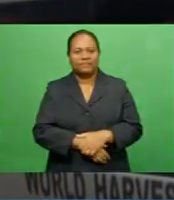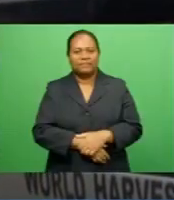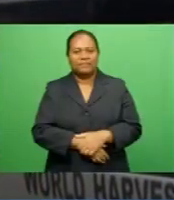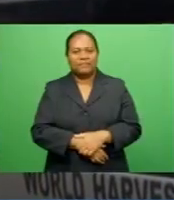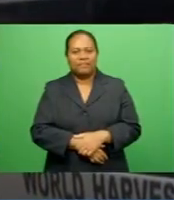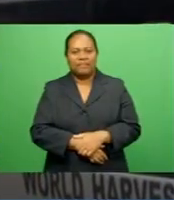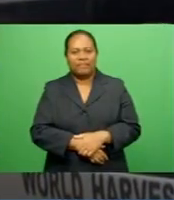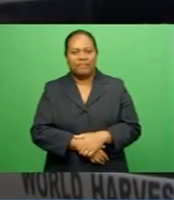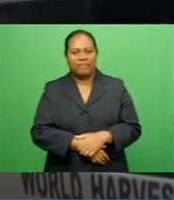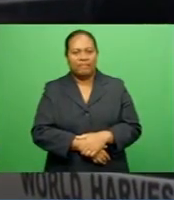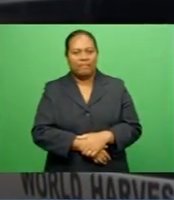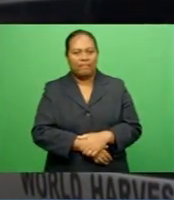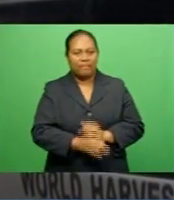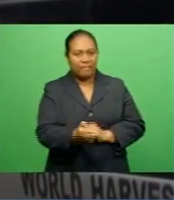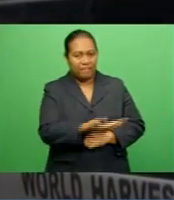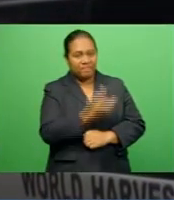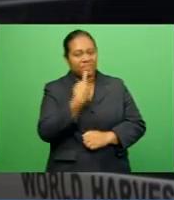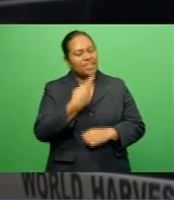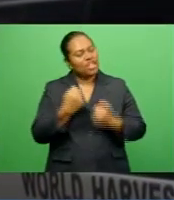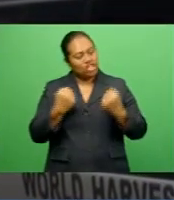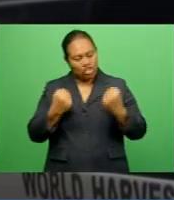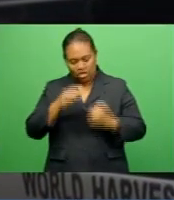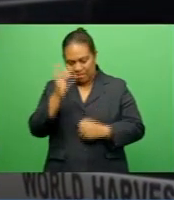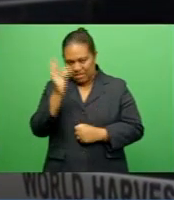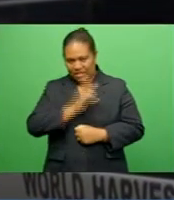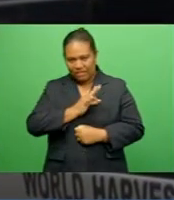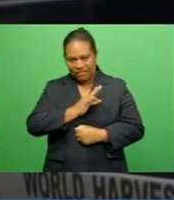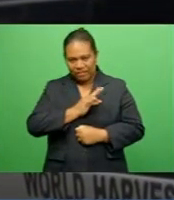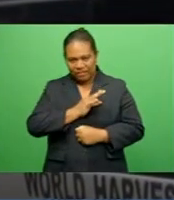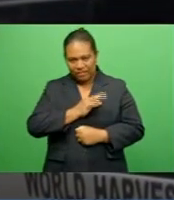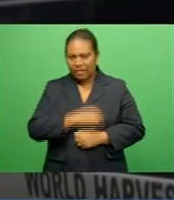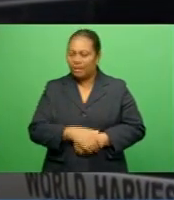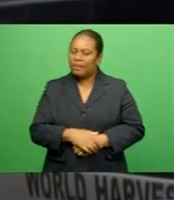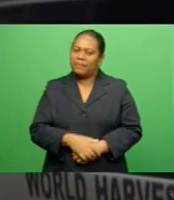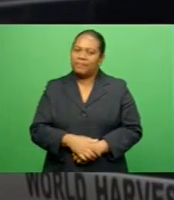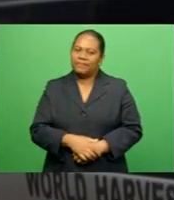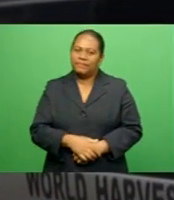I really believe so, and I strongly believe that we need to really